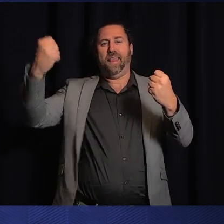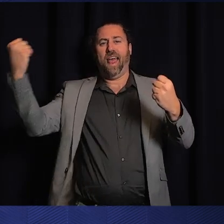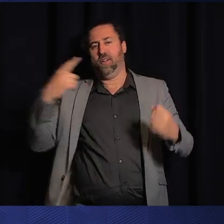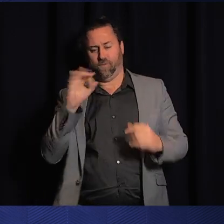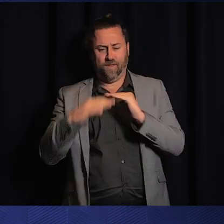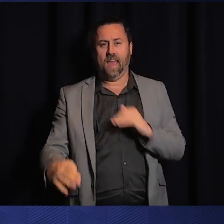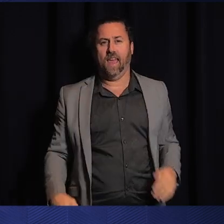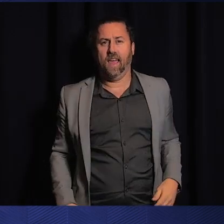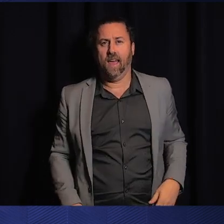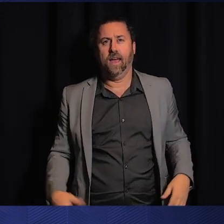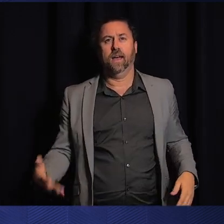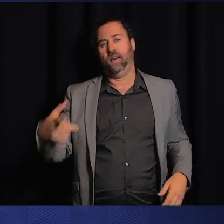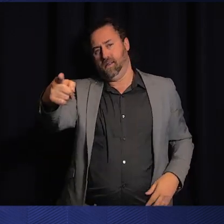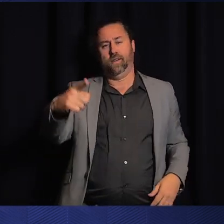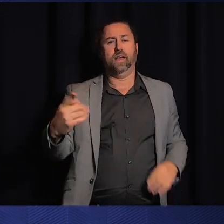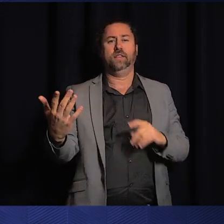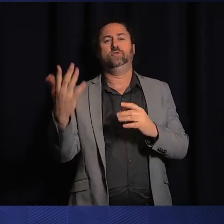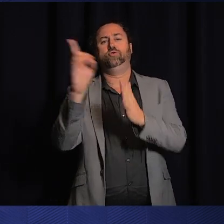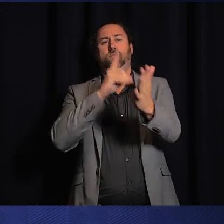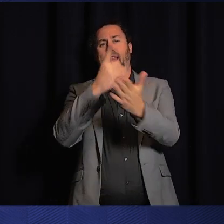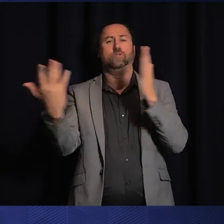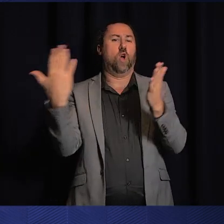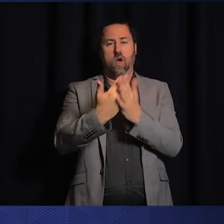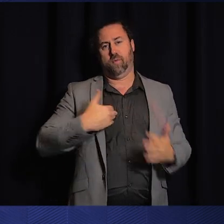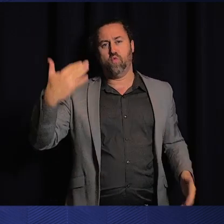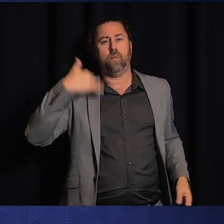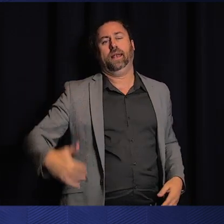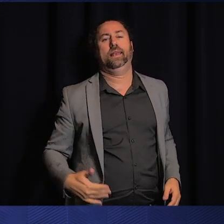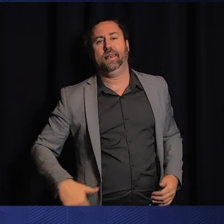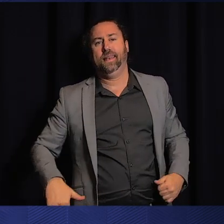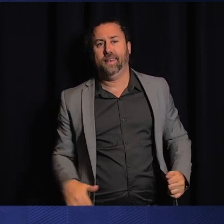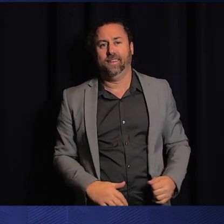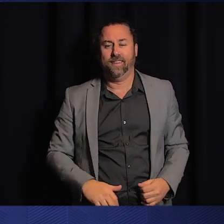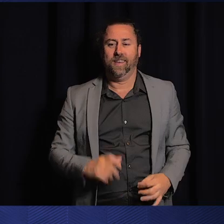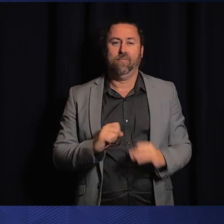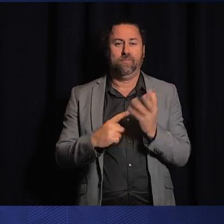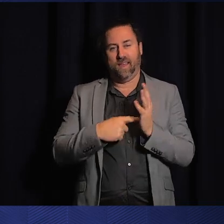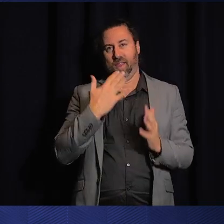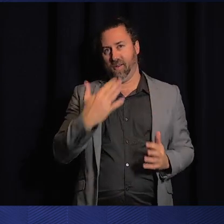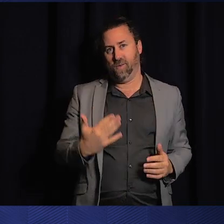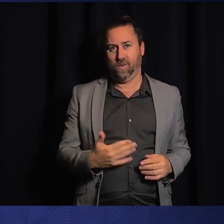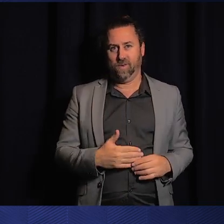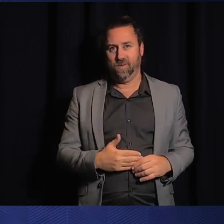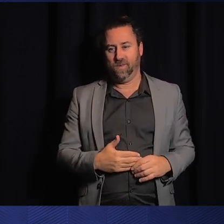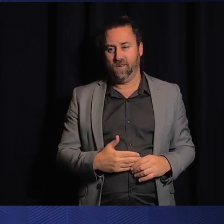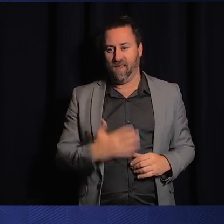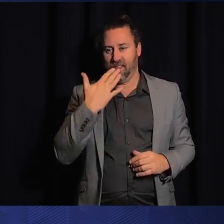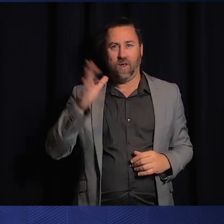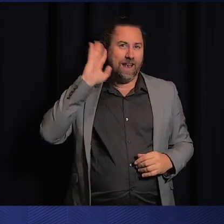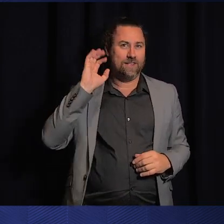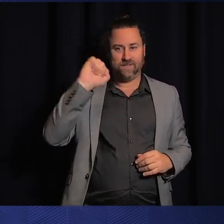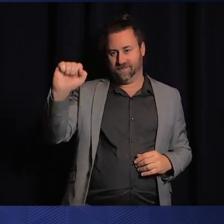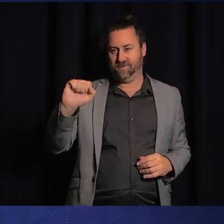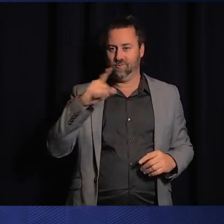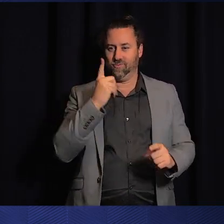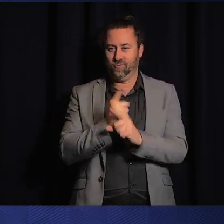Definitely gender discriminatory. Thank you, but thank you for the opportunity. A pleasure listening to all of you. Cecilia,